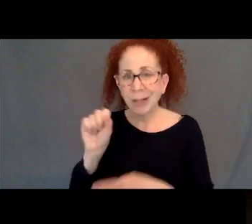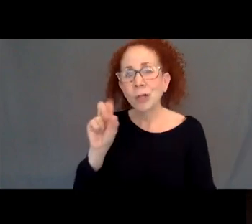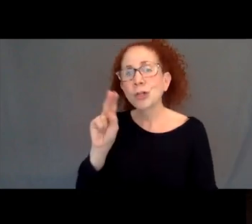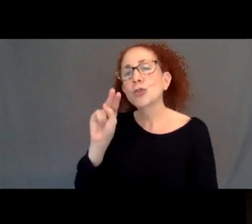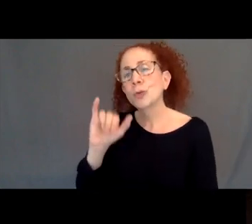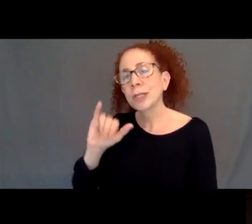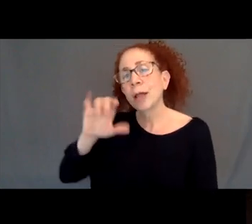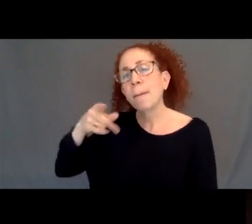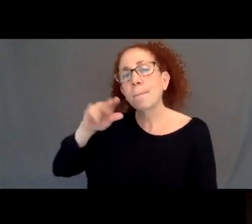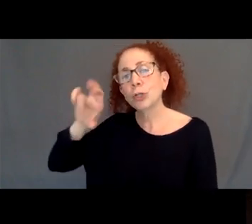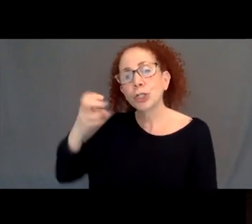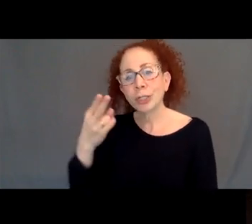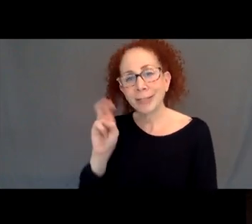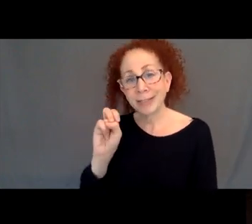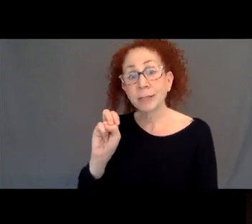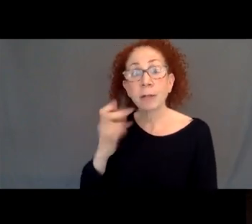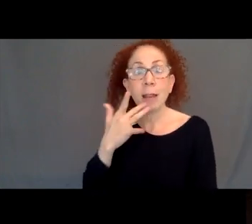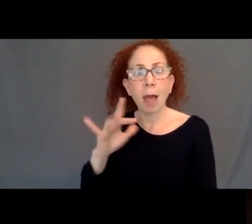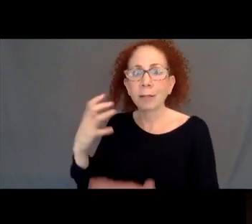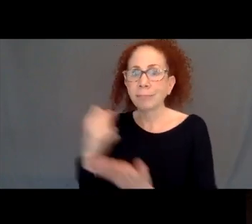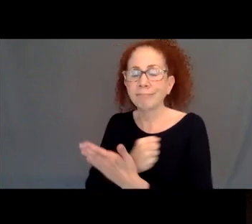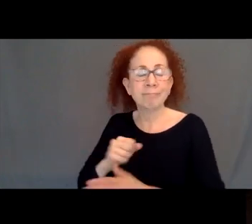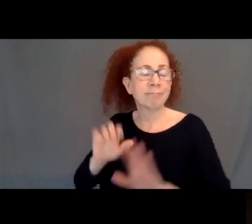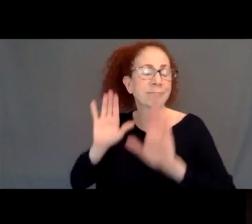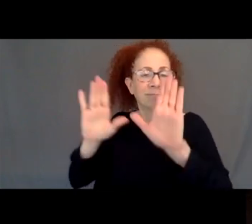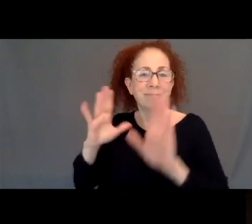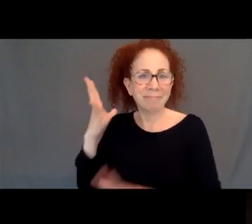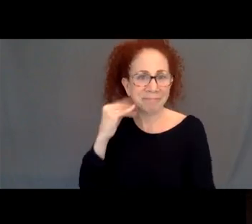Purchase. Fortunately, that was amazing for me.